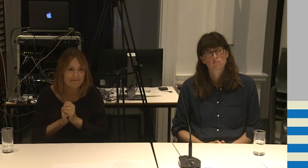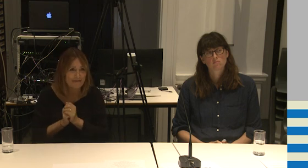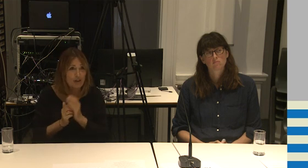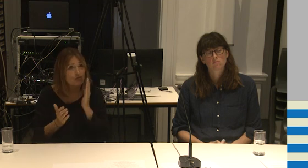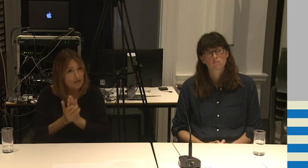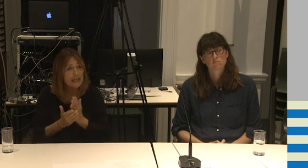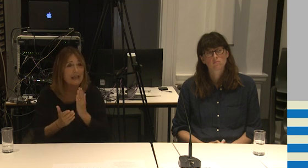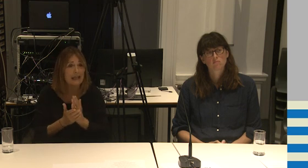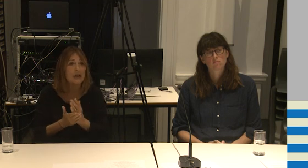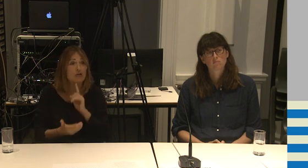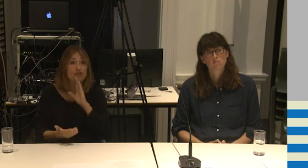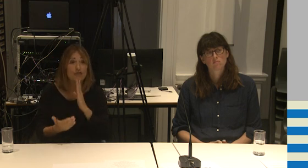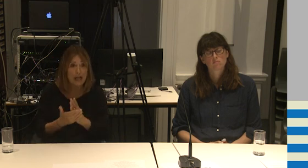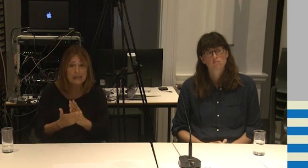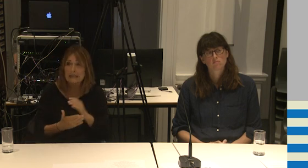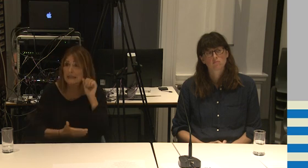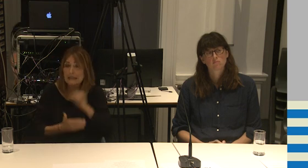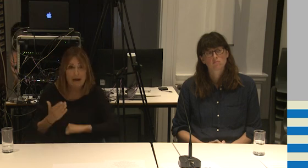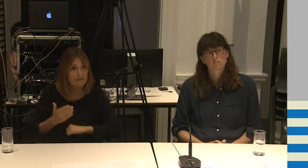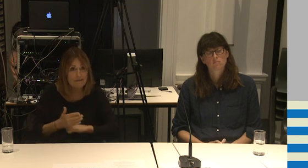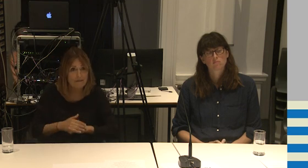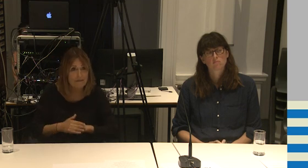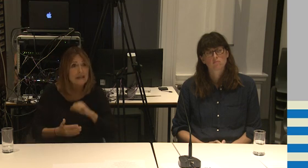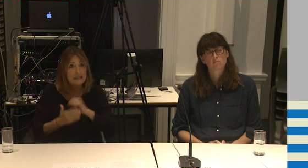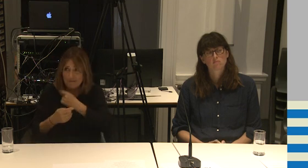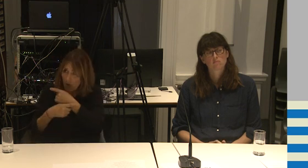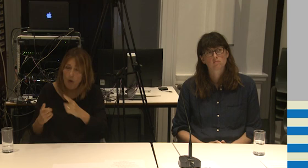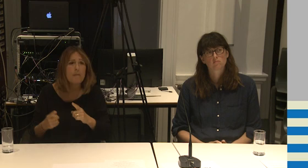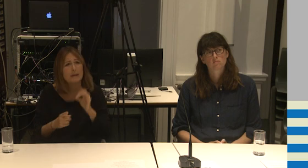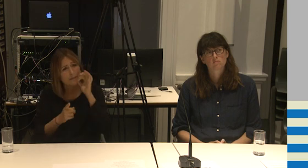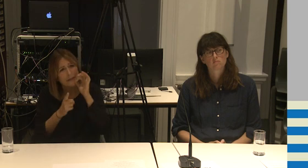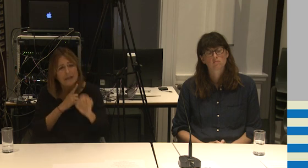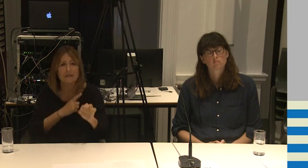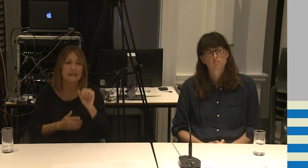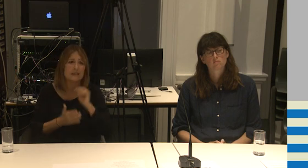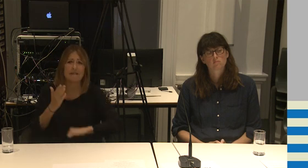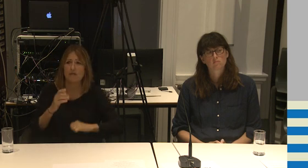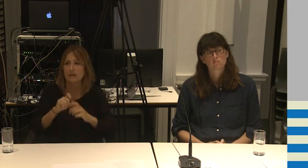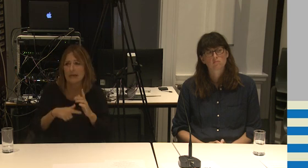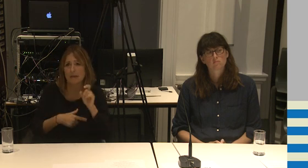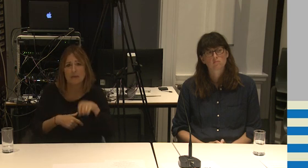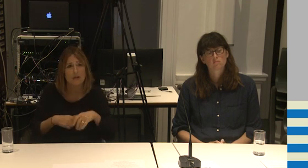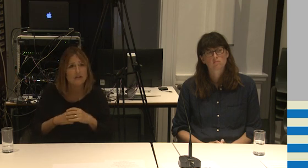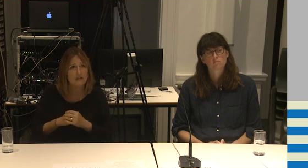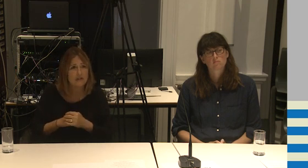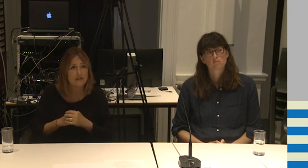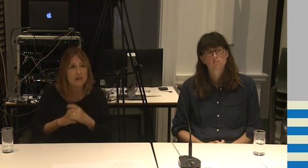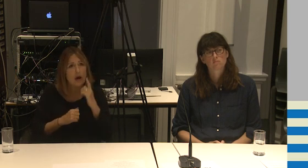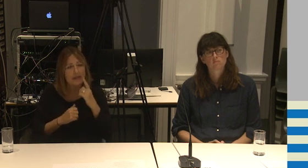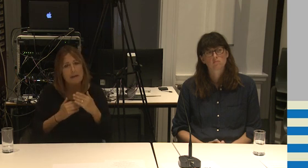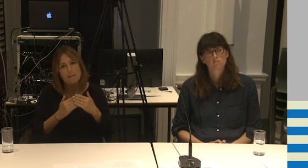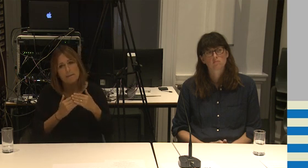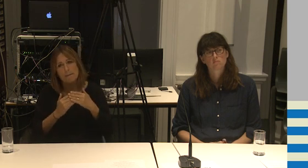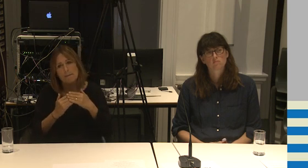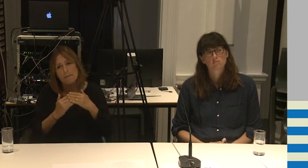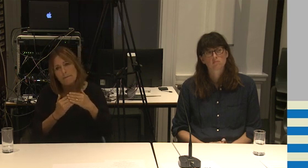it's really tough. I mean, it's really tough for everyone, but it's particularly tough for a disabled person. And so I kind of think it's even more